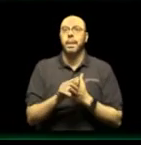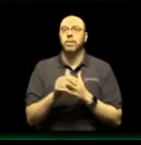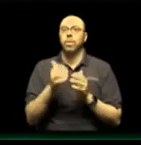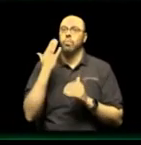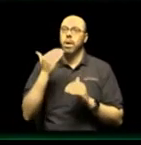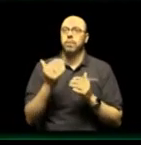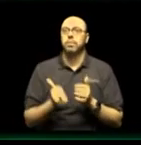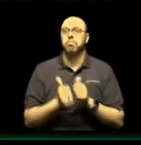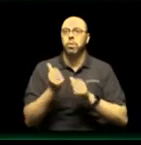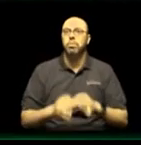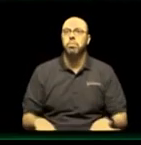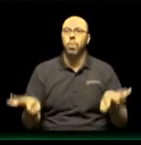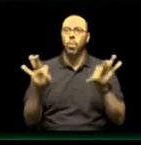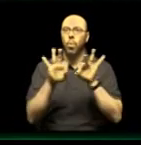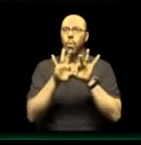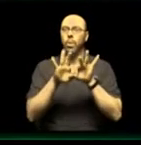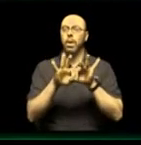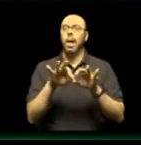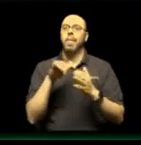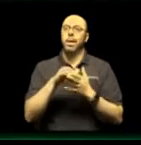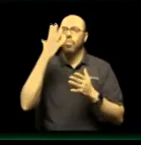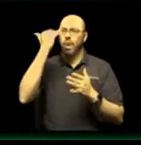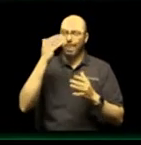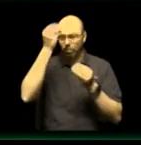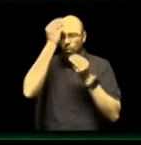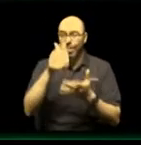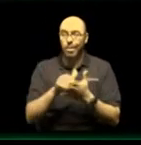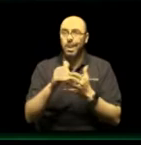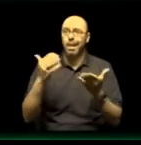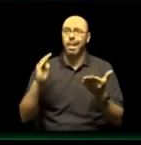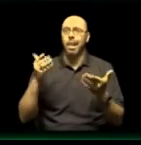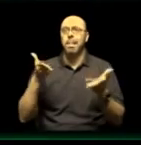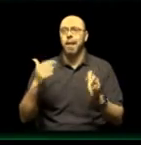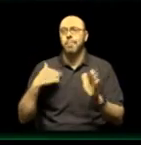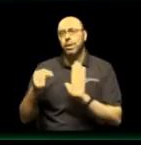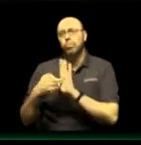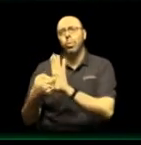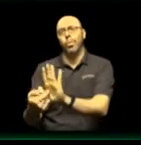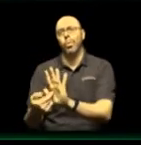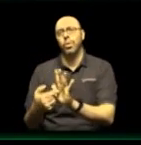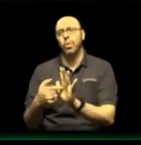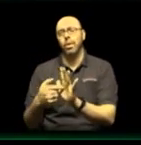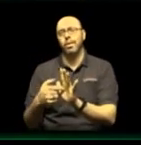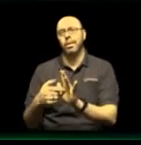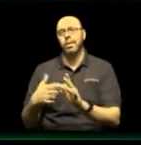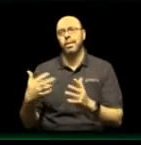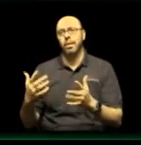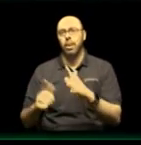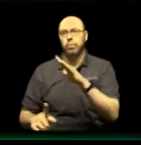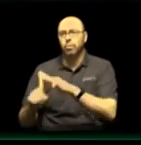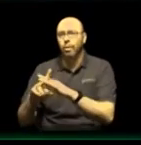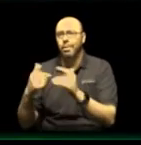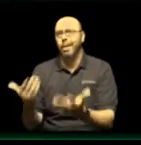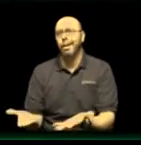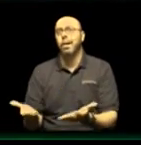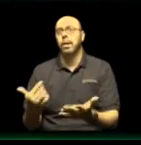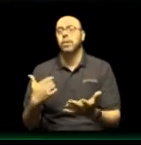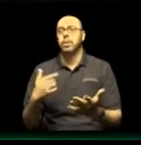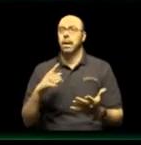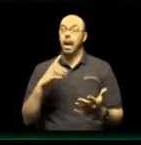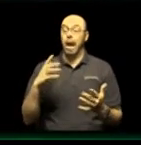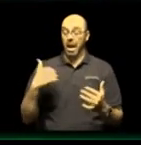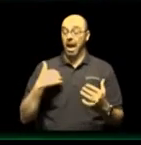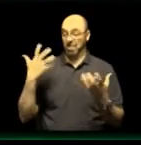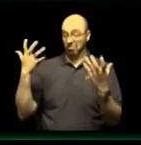important thing. That's why I told them, let me come down and show them in person the picture. And I did